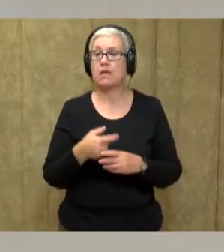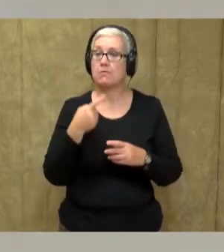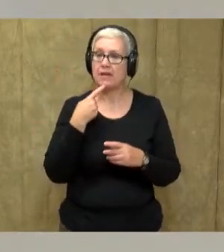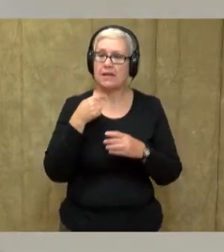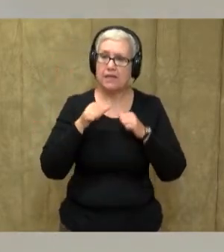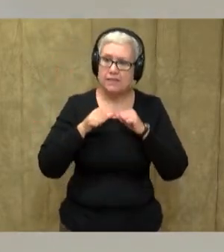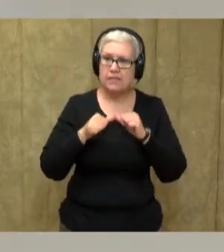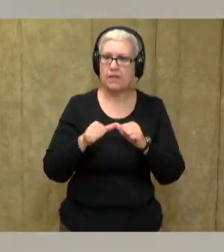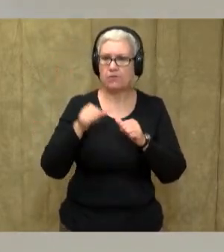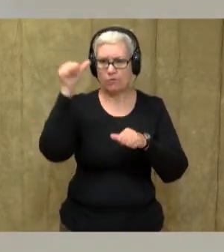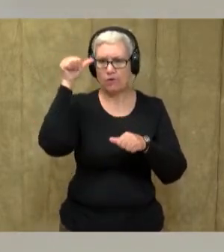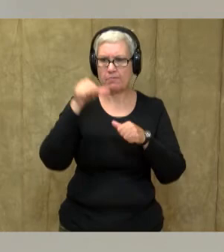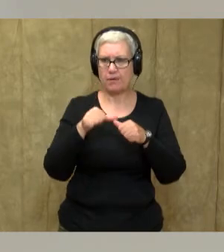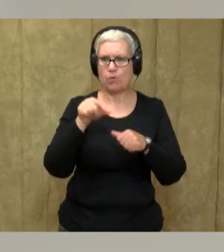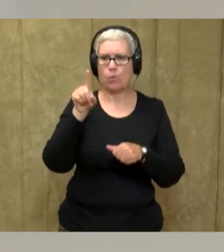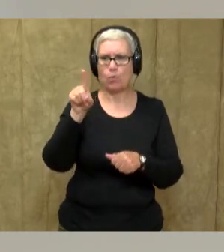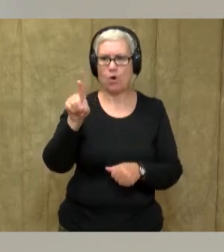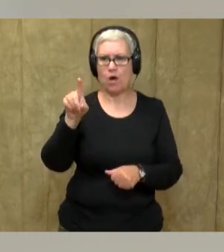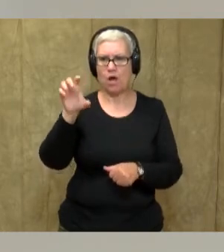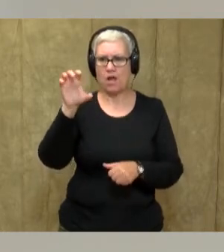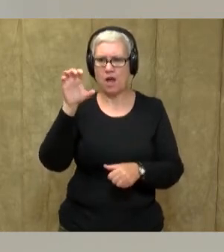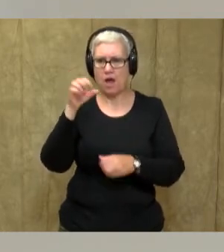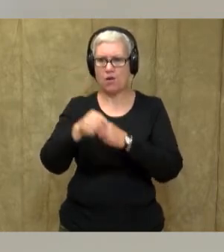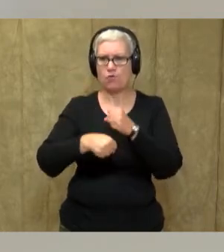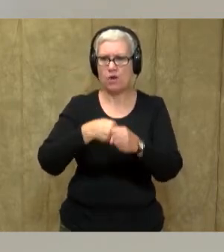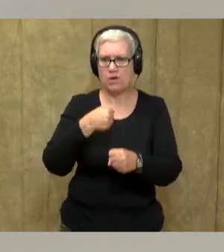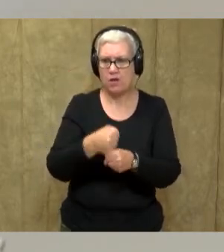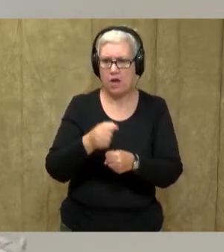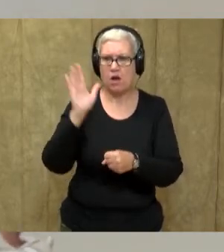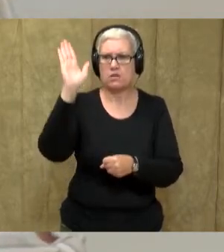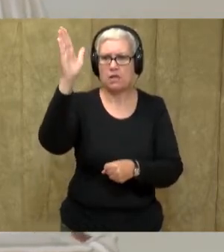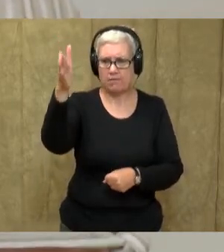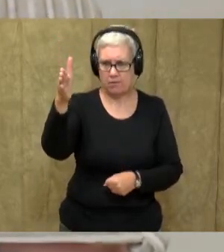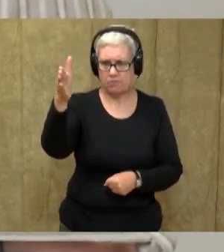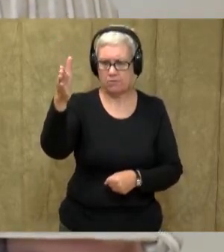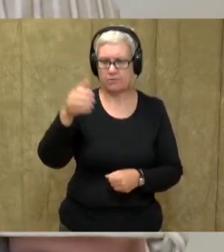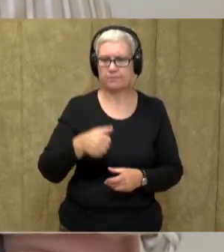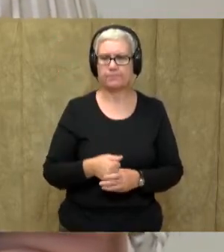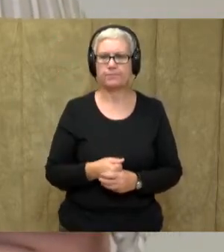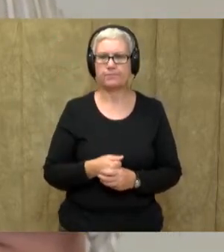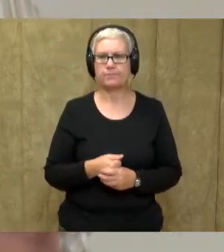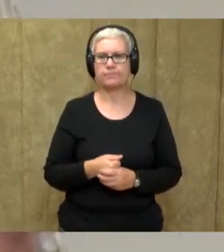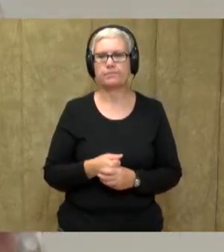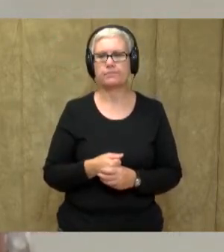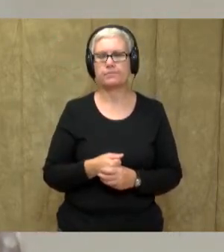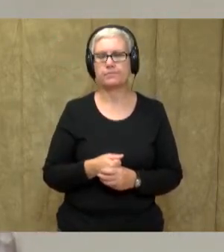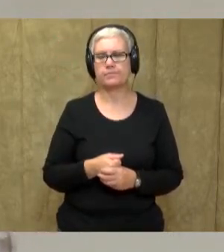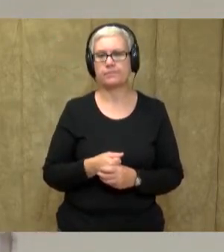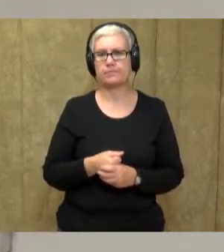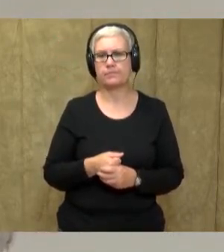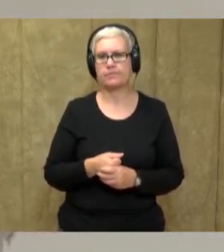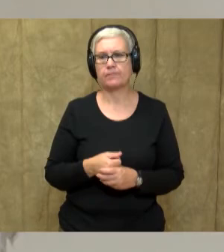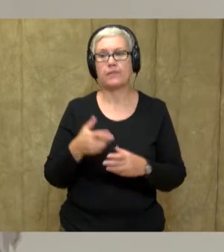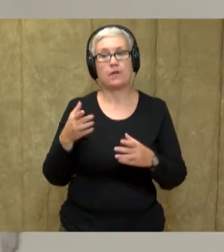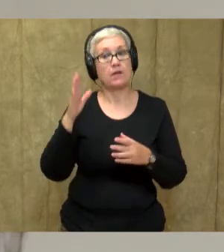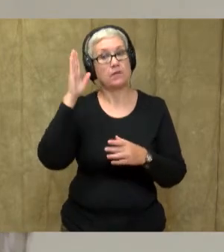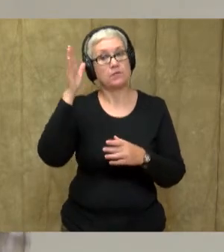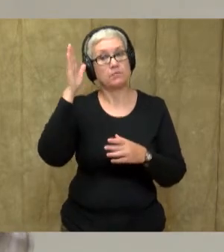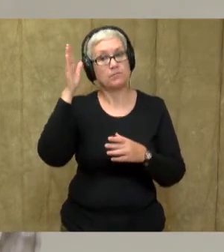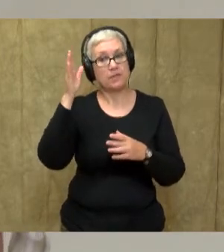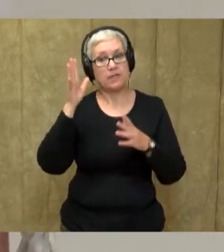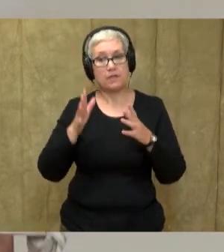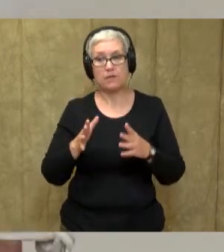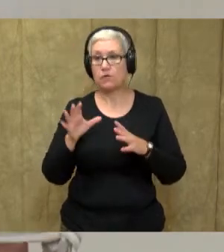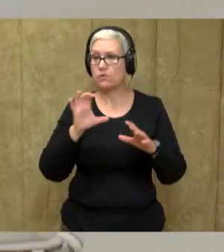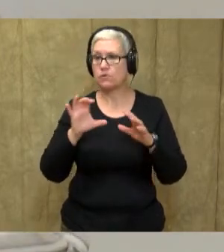that 100 years later. Very well put. And speakers do this too,